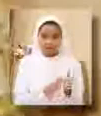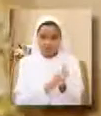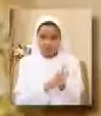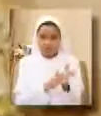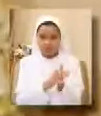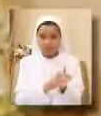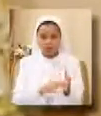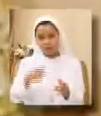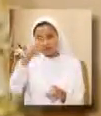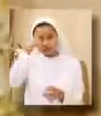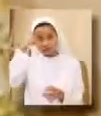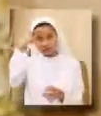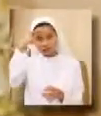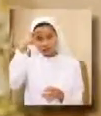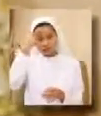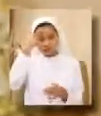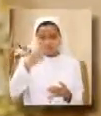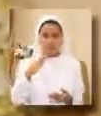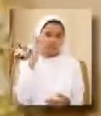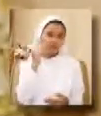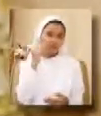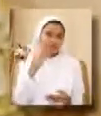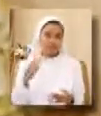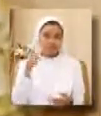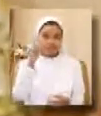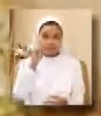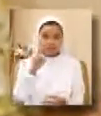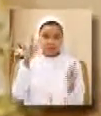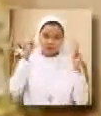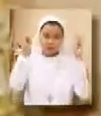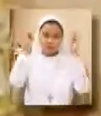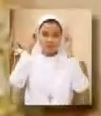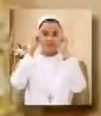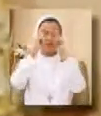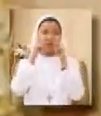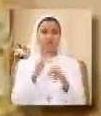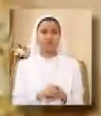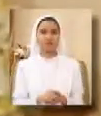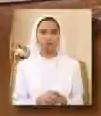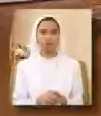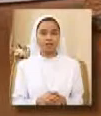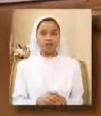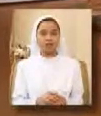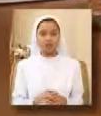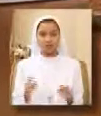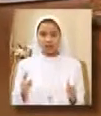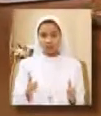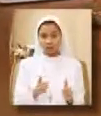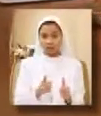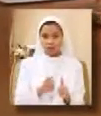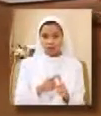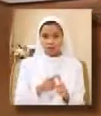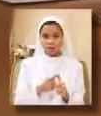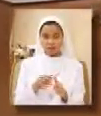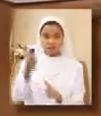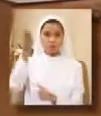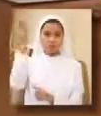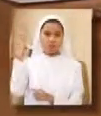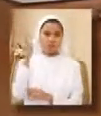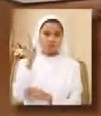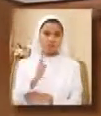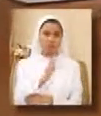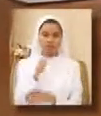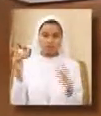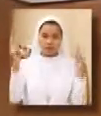Yung nagbigay sa akin ng appointment. And then the one who will confer upon me itong palium na ito. And that's the main